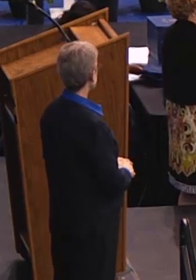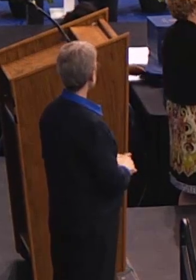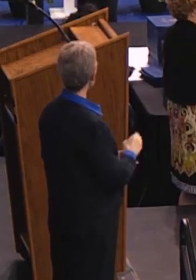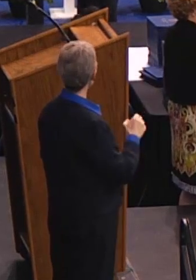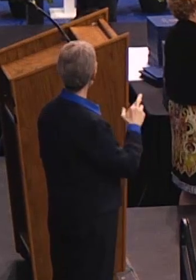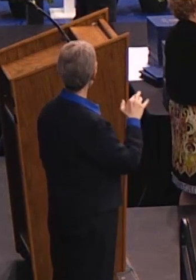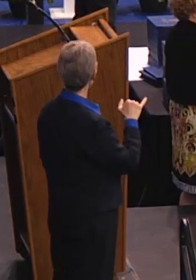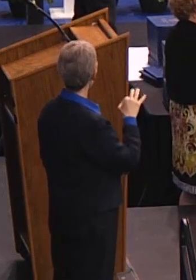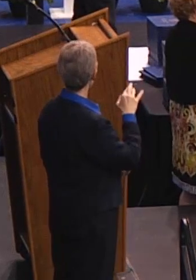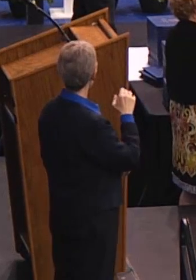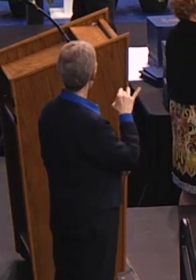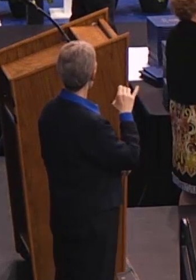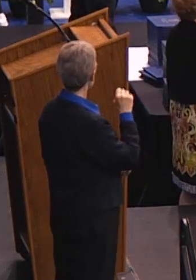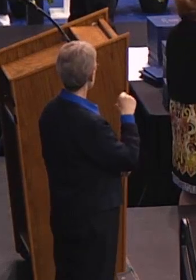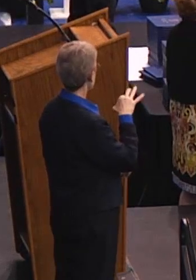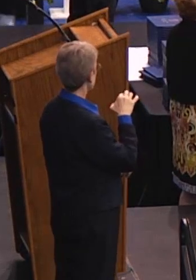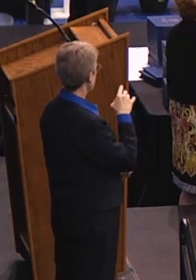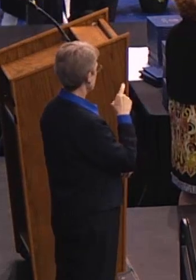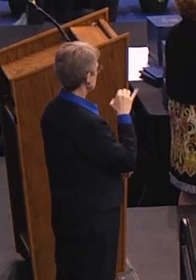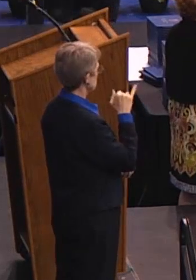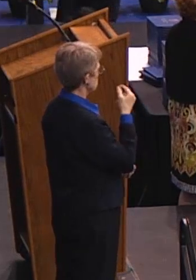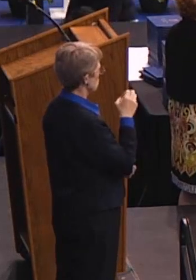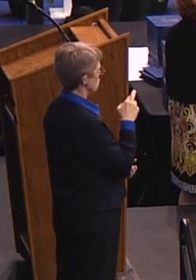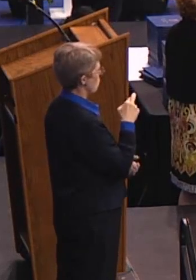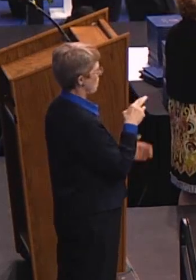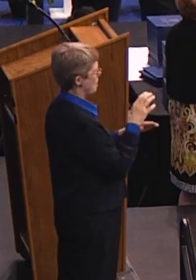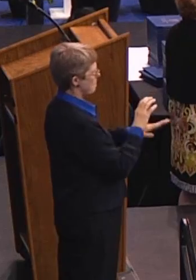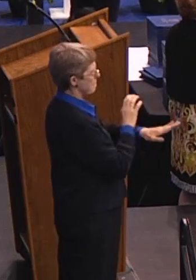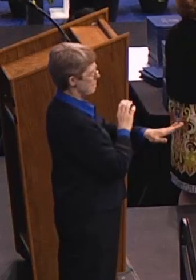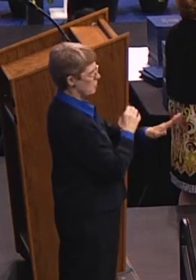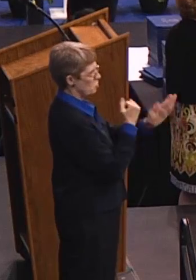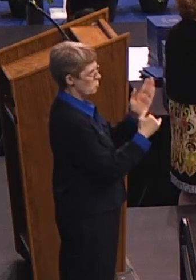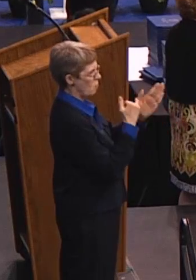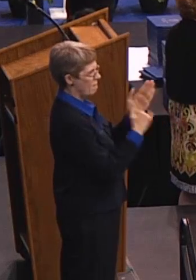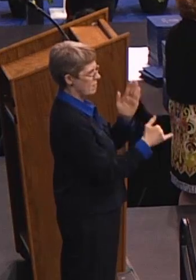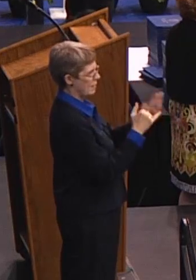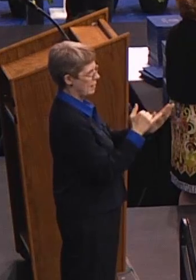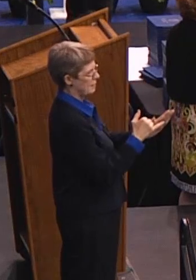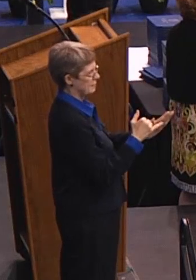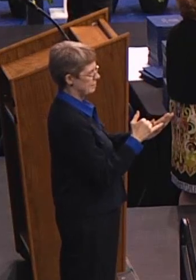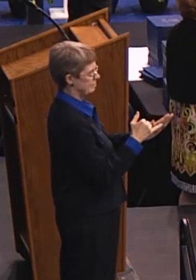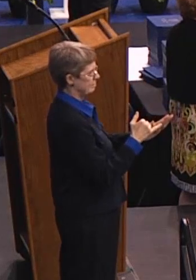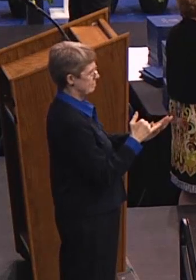Mary Frances Fluckiger, Computer Graphics, Electronic Imaging, cum laude.